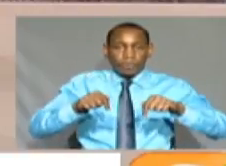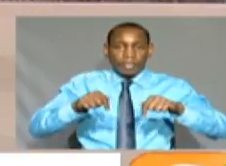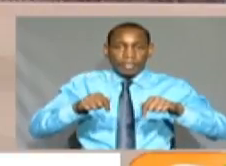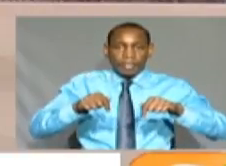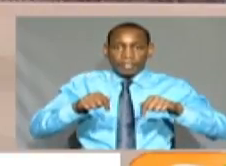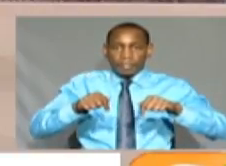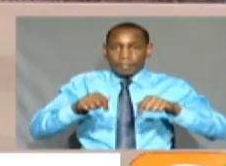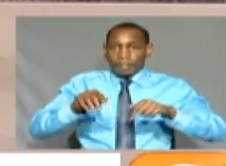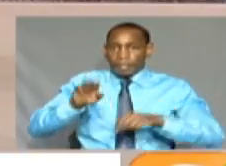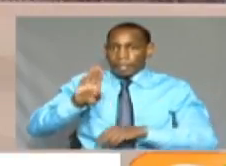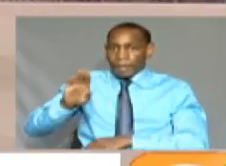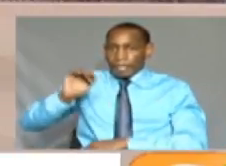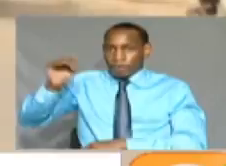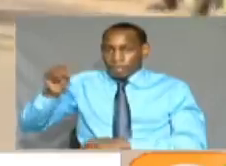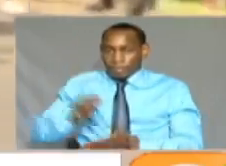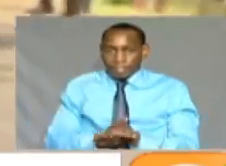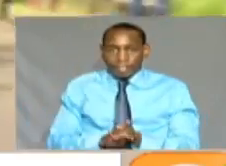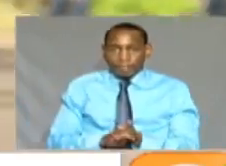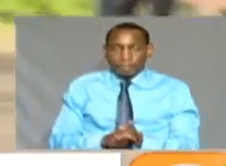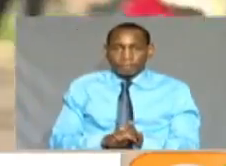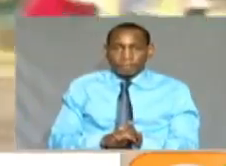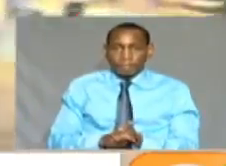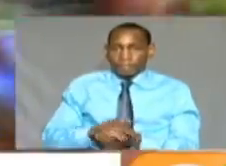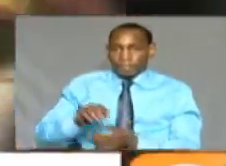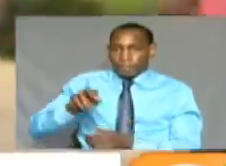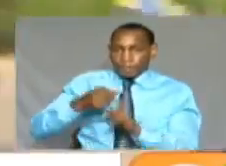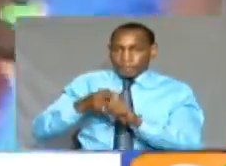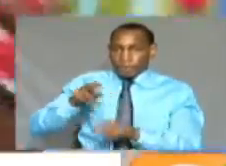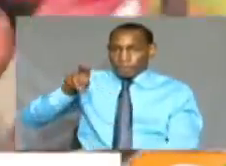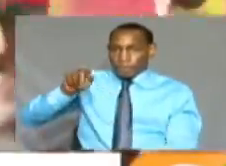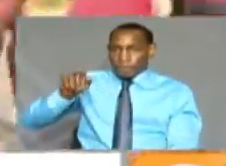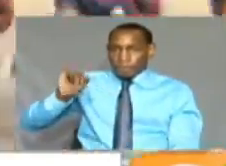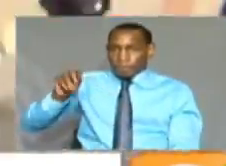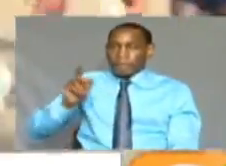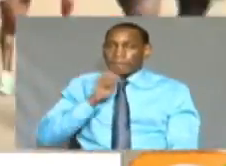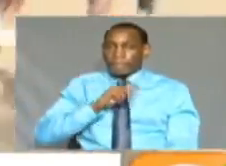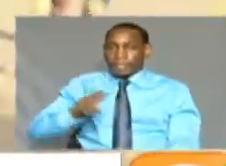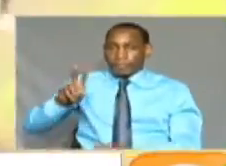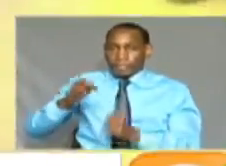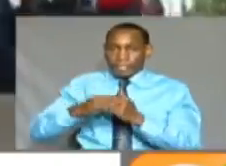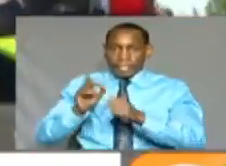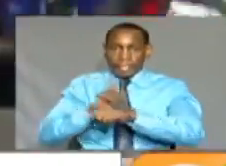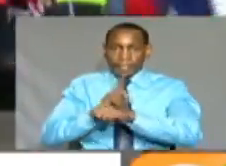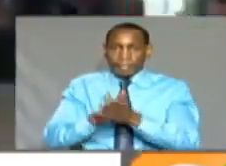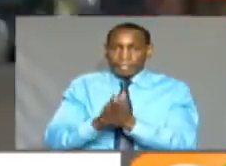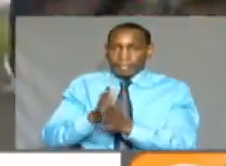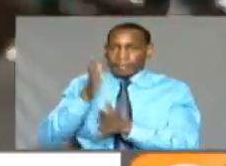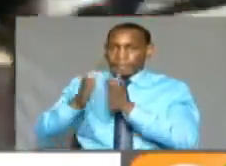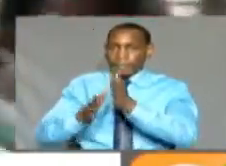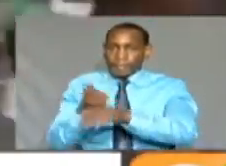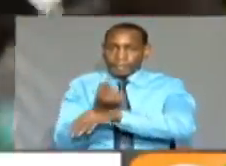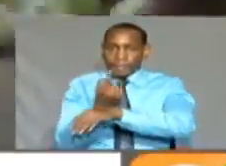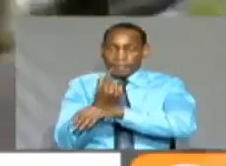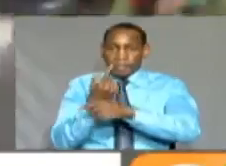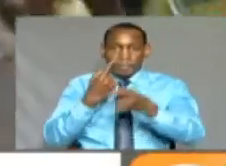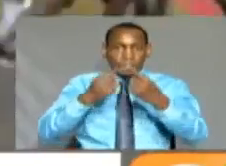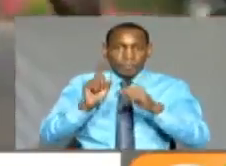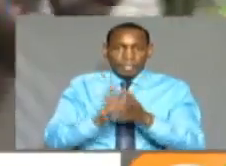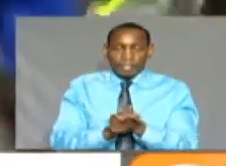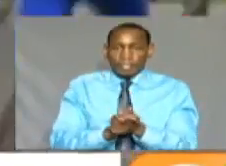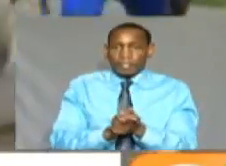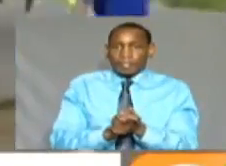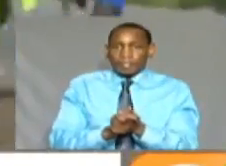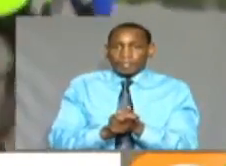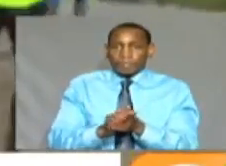Kabarnet Baringo County. Naibei from Tranzoya County cut the tape in 28 minutes, 55 seconds to emerge the winner of the road